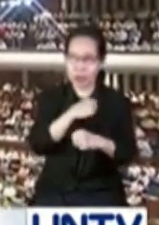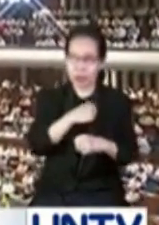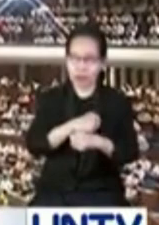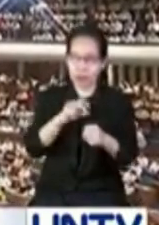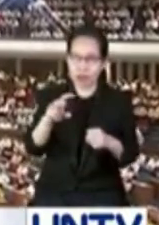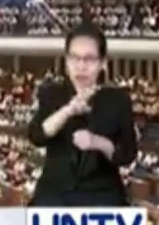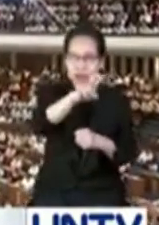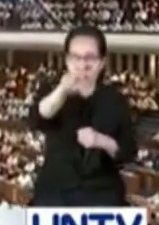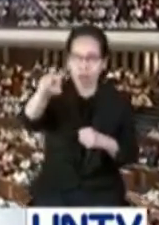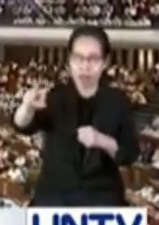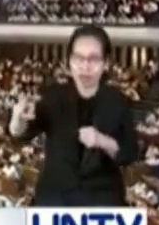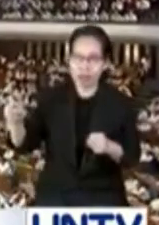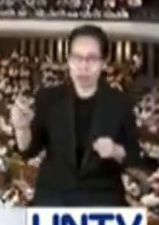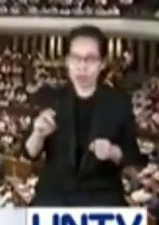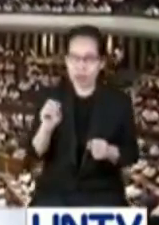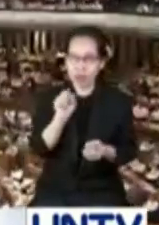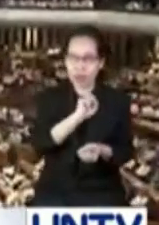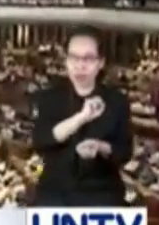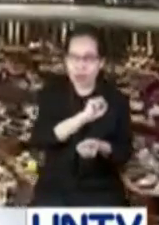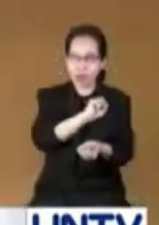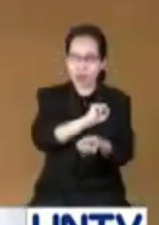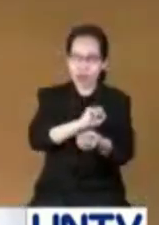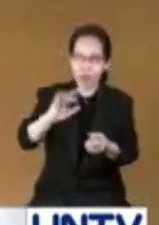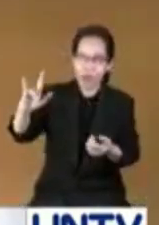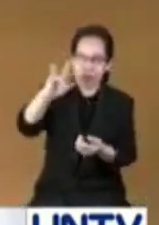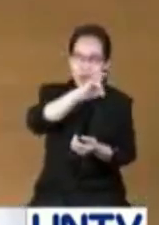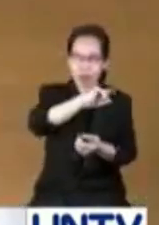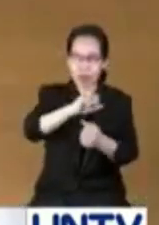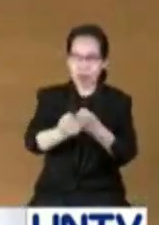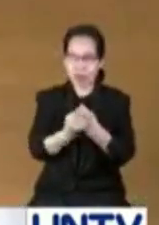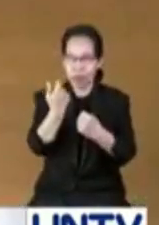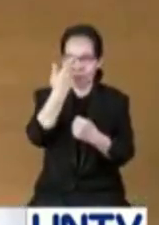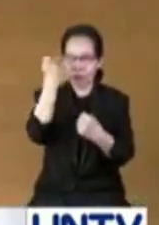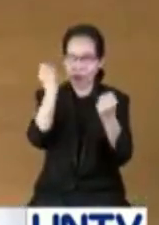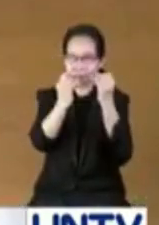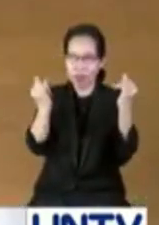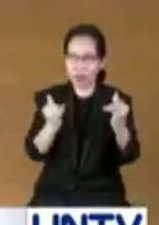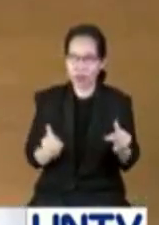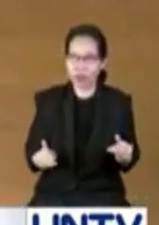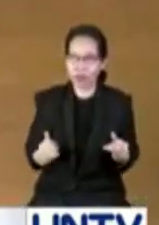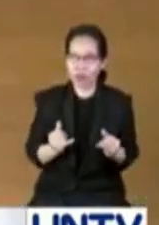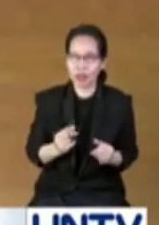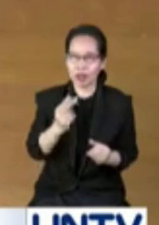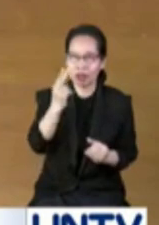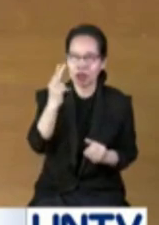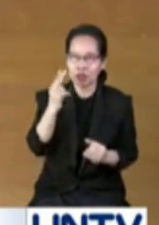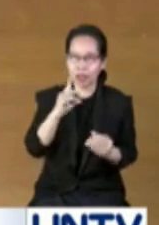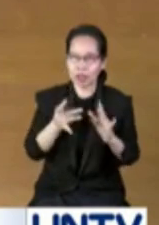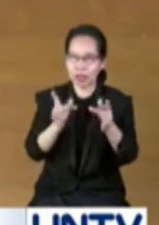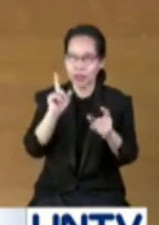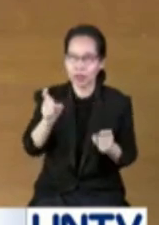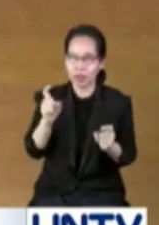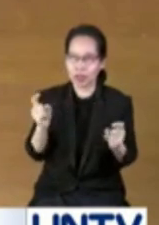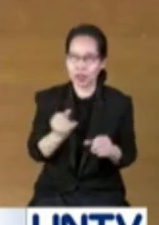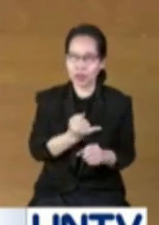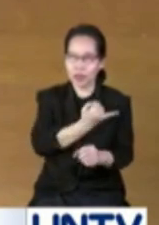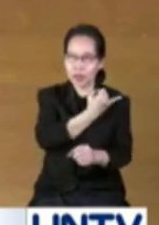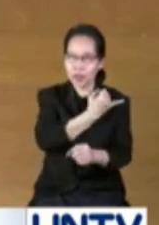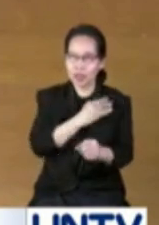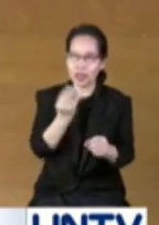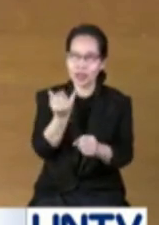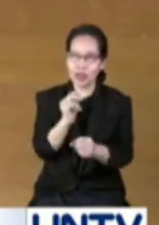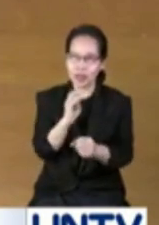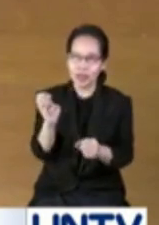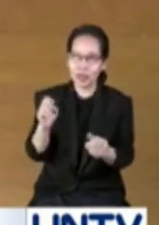overseas Filipino workers easier. Because of system upgrades, our internet speed has improved. As of June of this year,